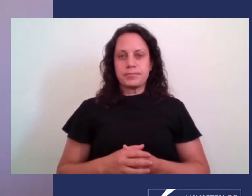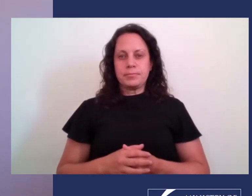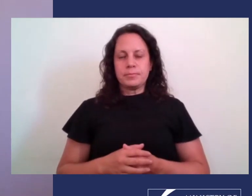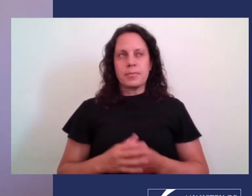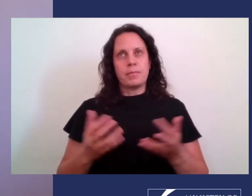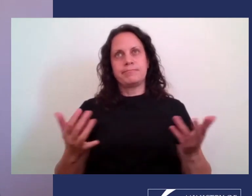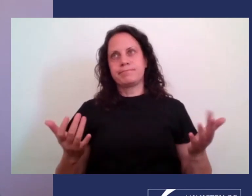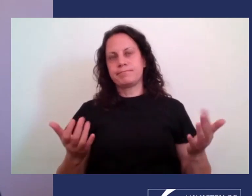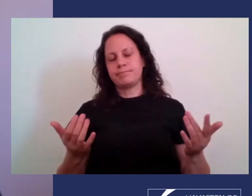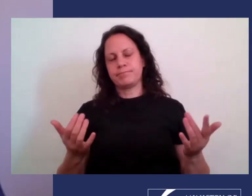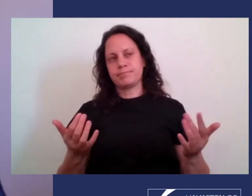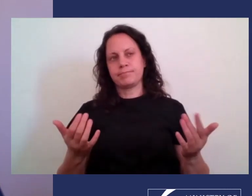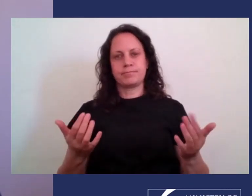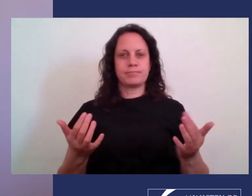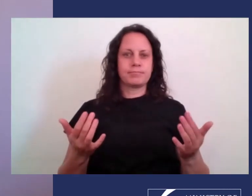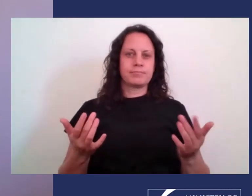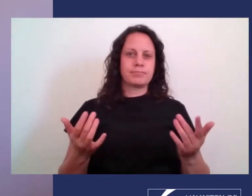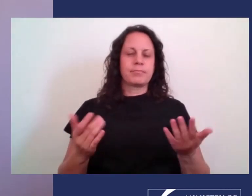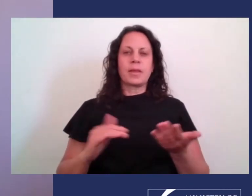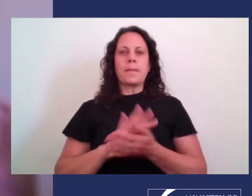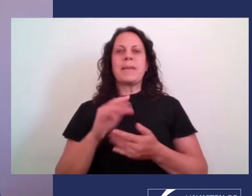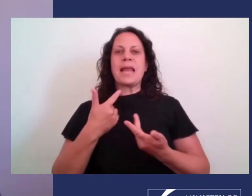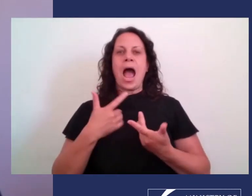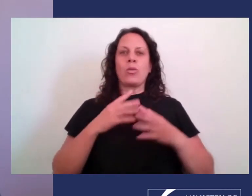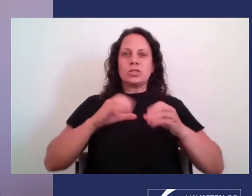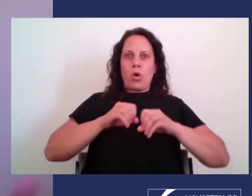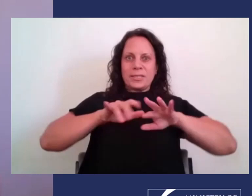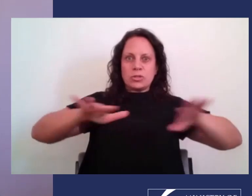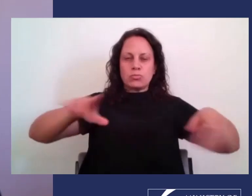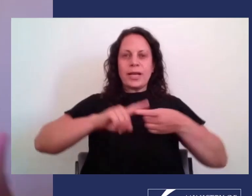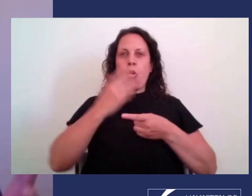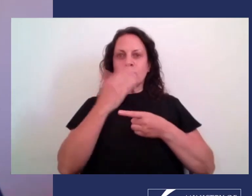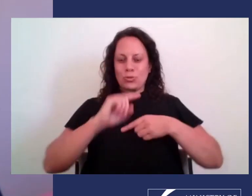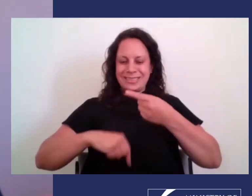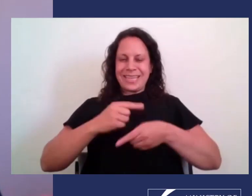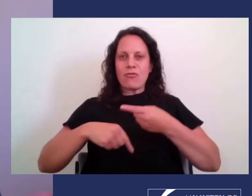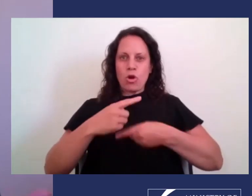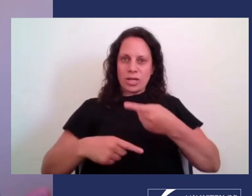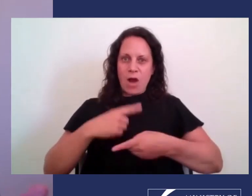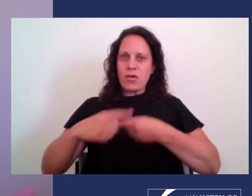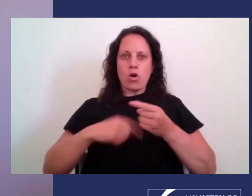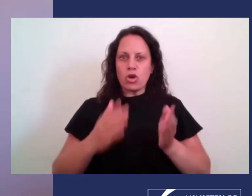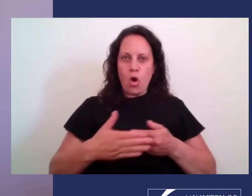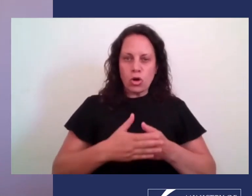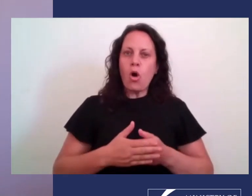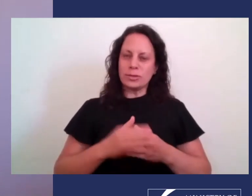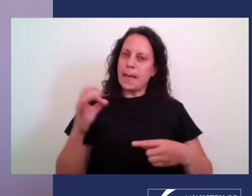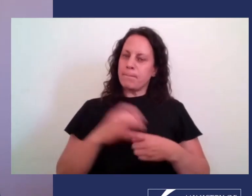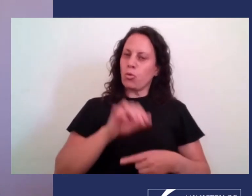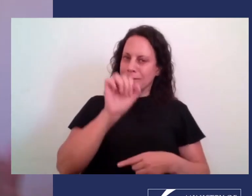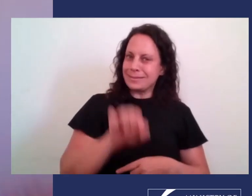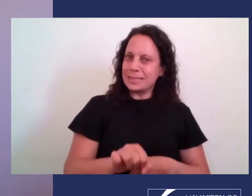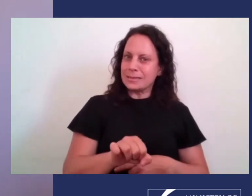about you know, reducing spread or keeping schools open. Those are really important reasons to vaccinate, but